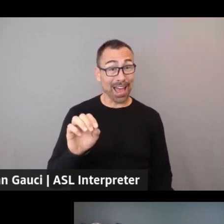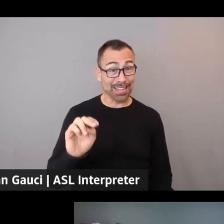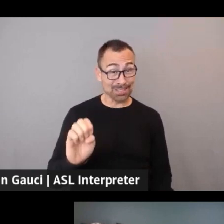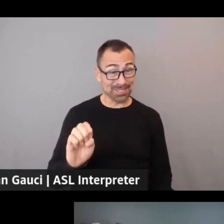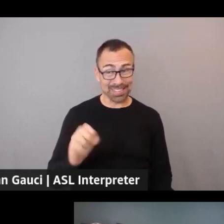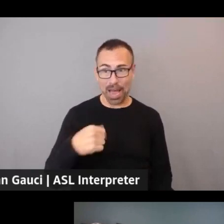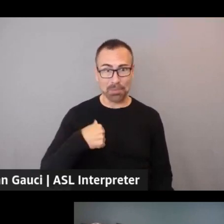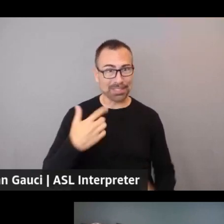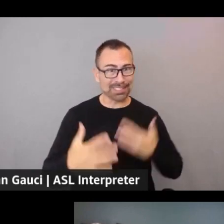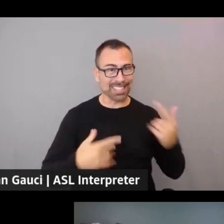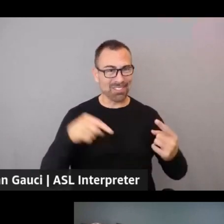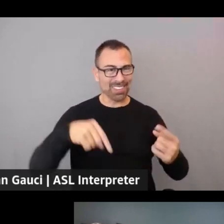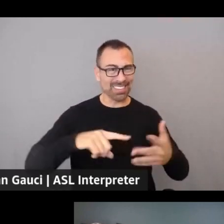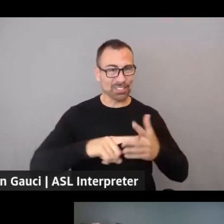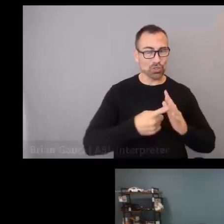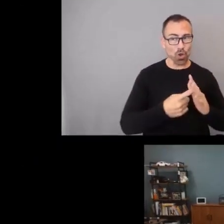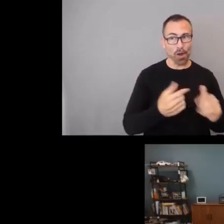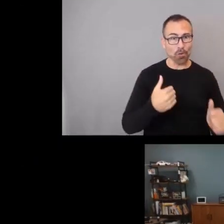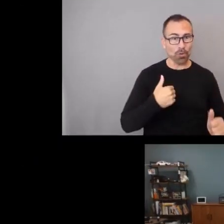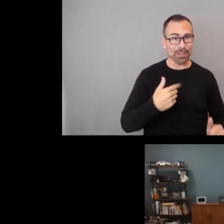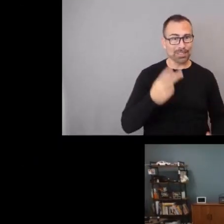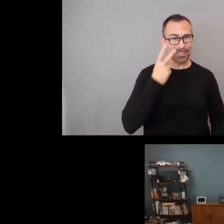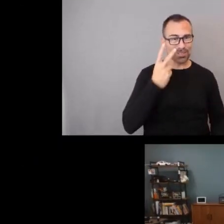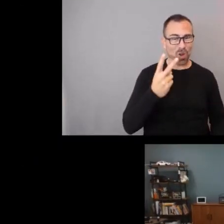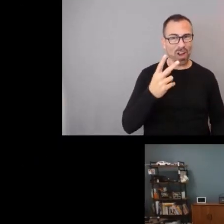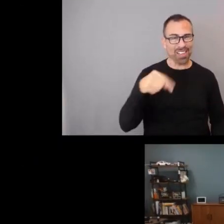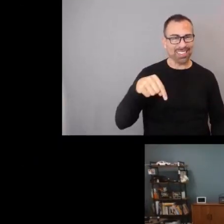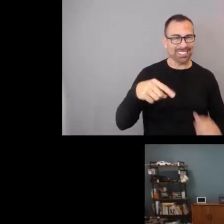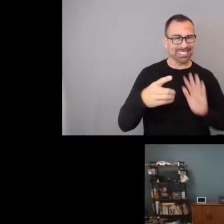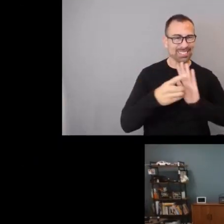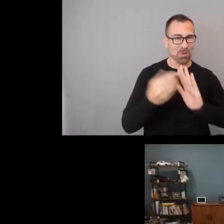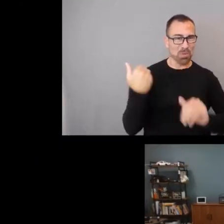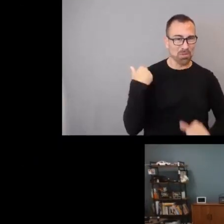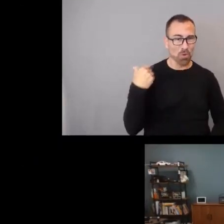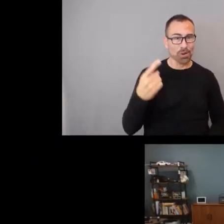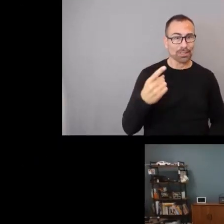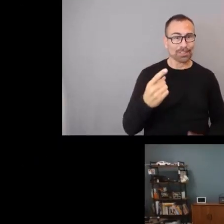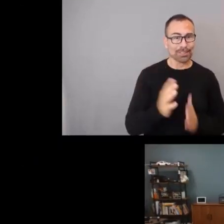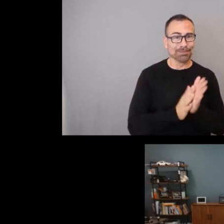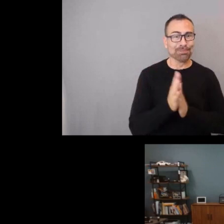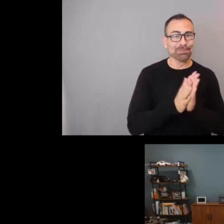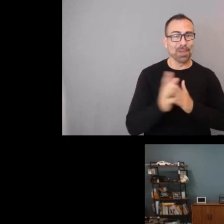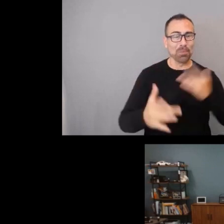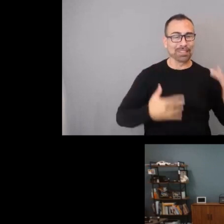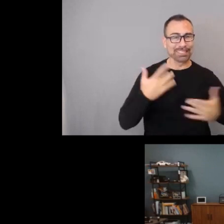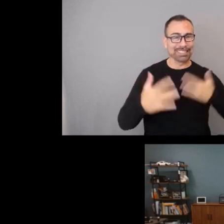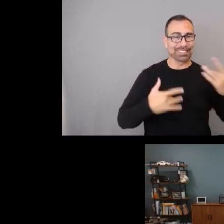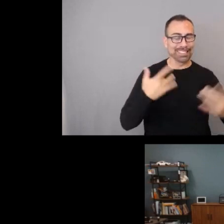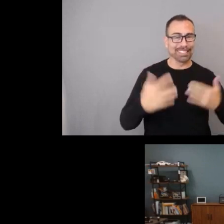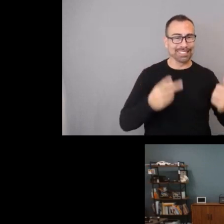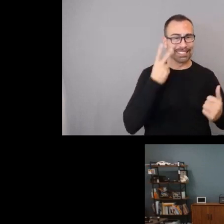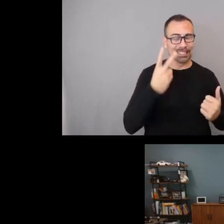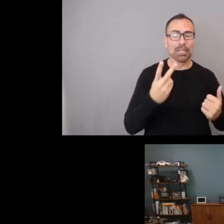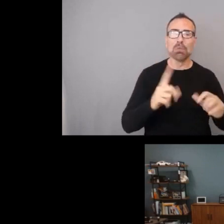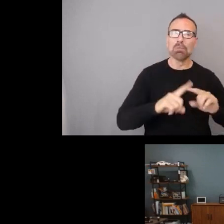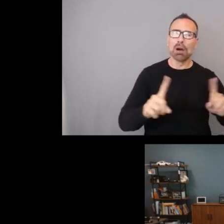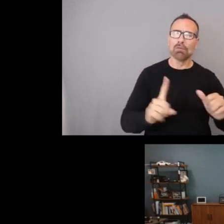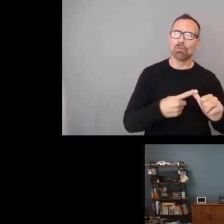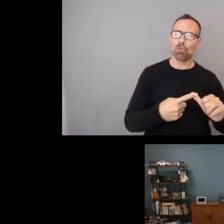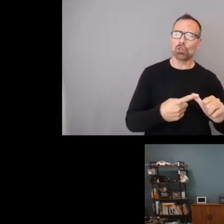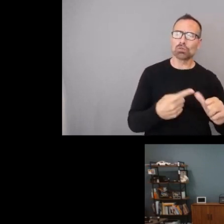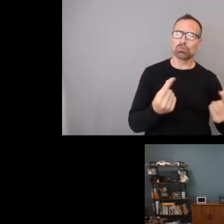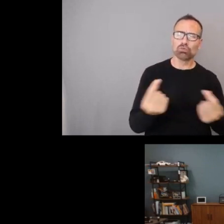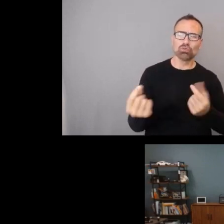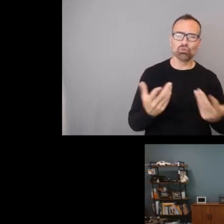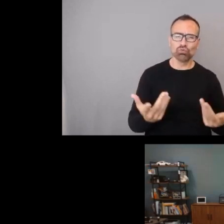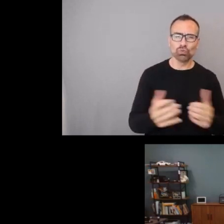I guess we've had a preview. We saw the demo once before, but I'm always excited to see a demo. But I think the first thing we should do